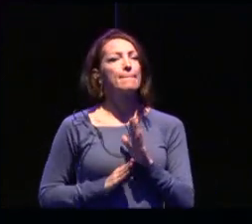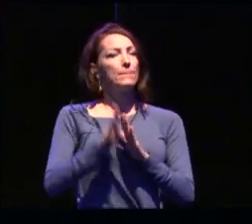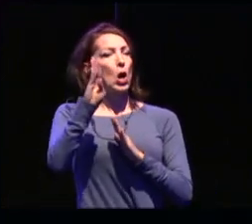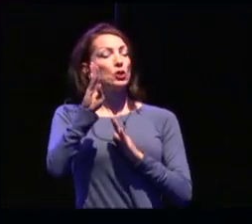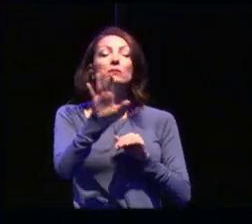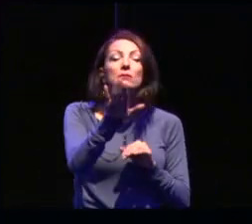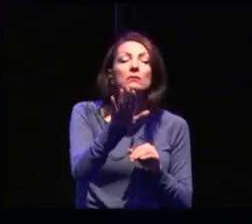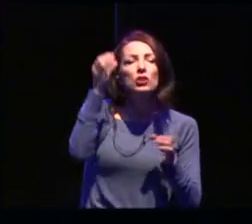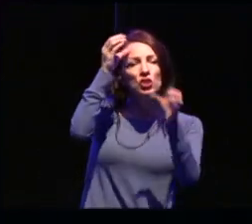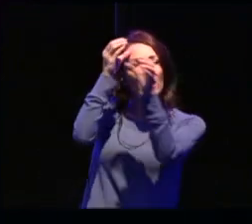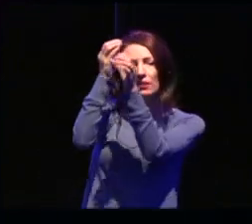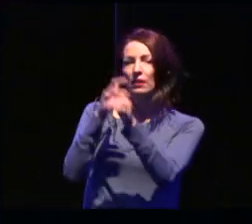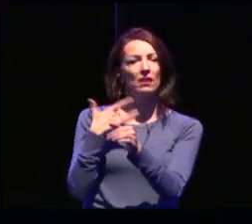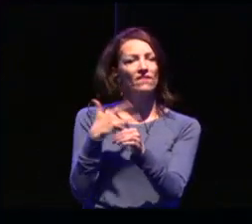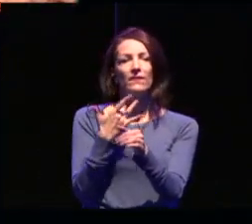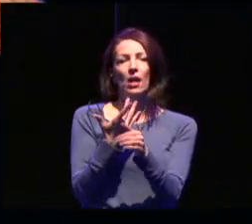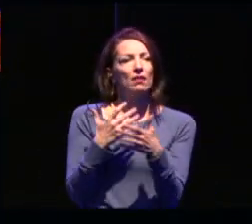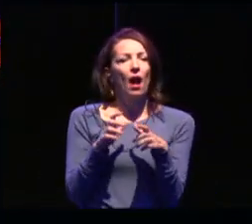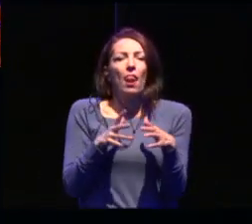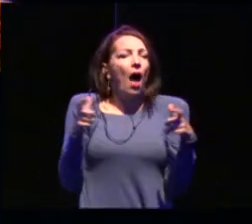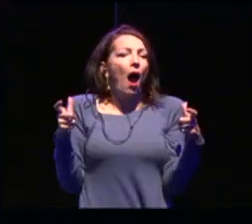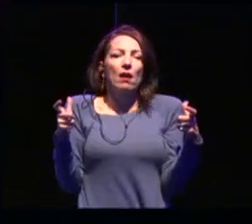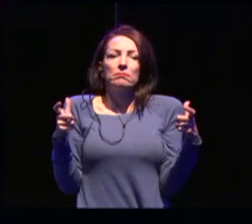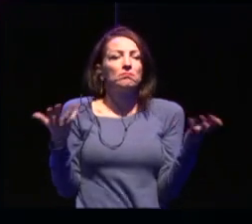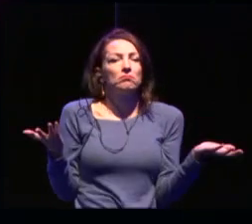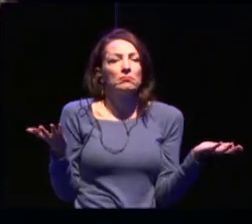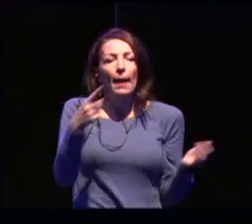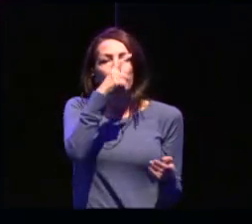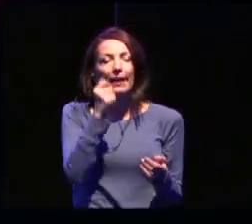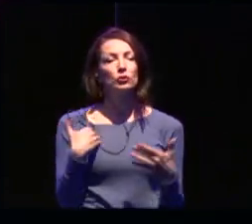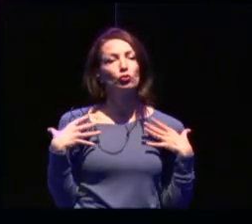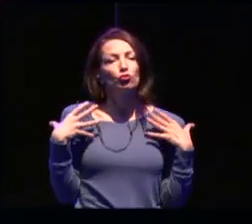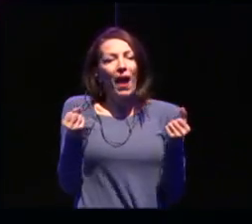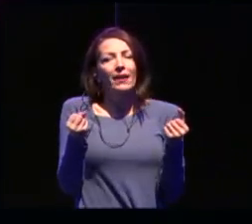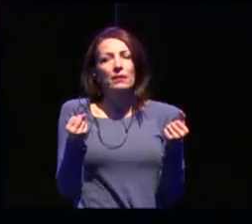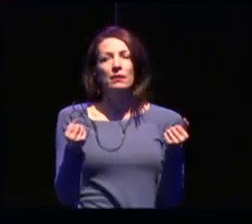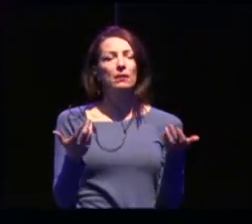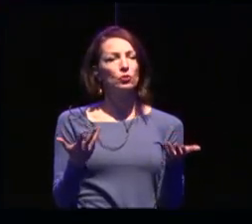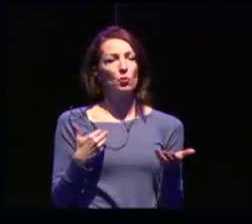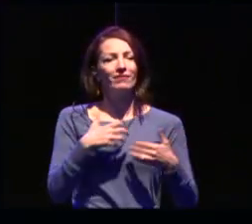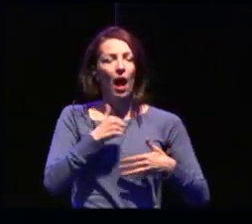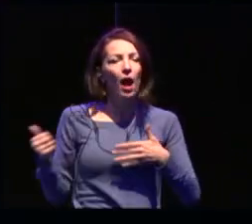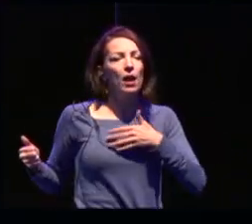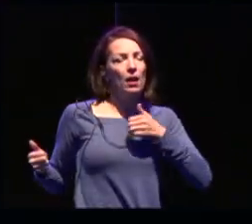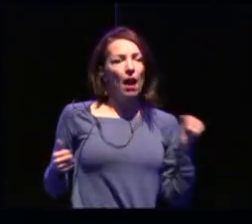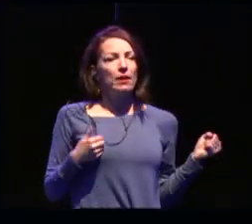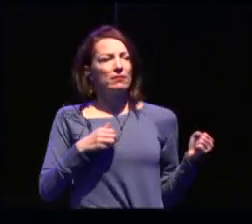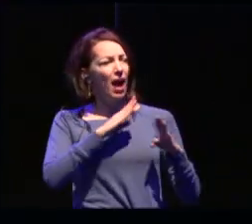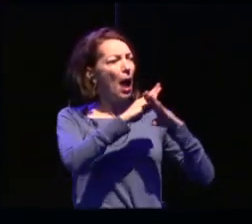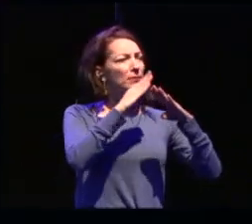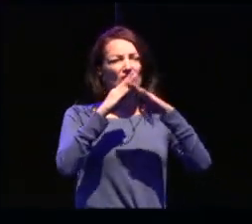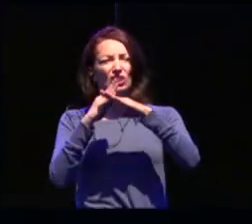your genius doesn't feel all that much to you. Because it is your strength, it seems to come. You uncover the obstacles